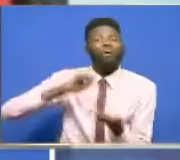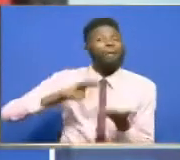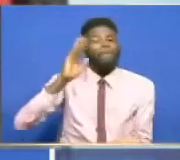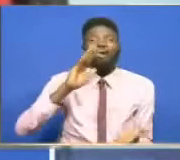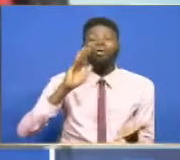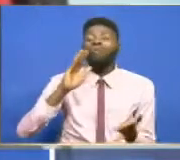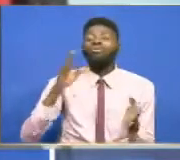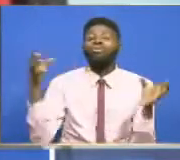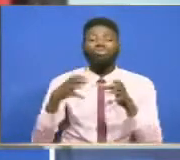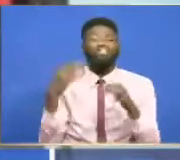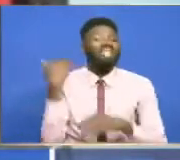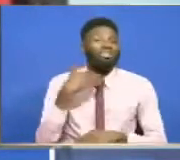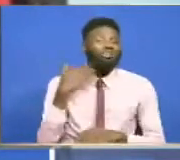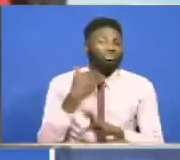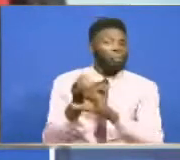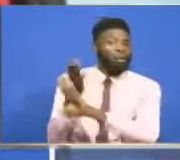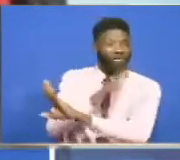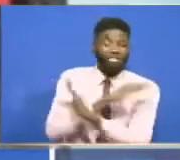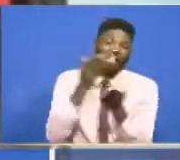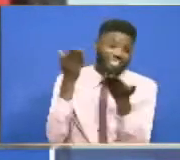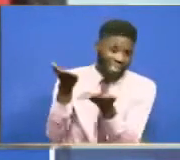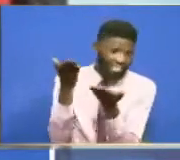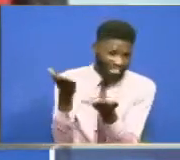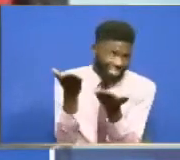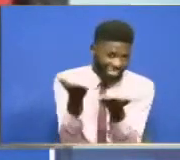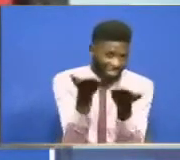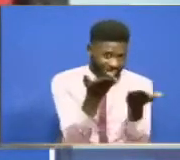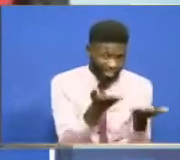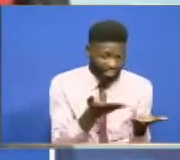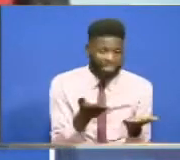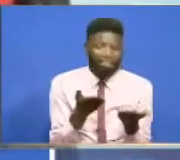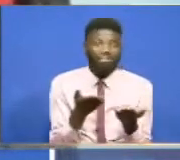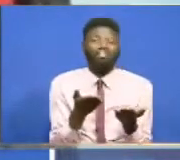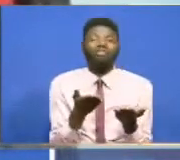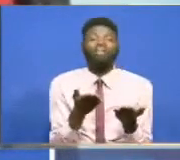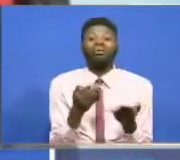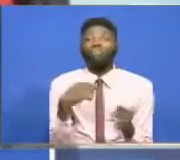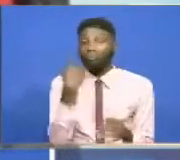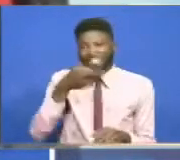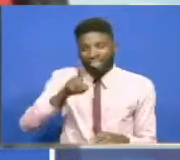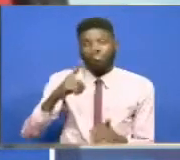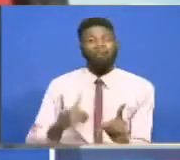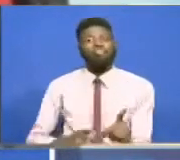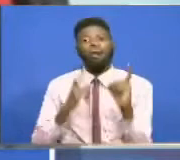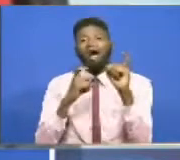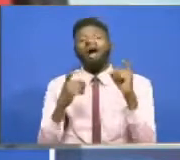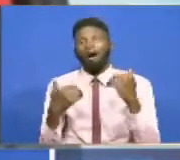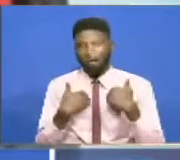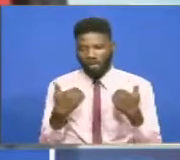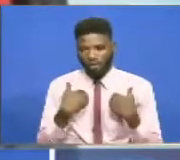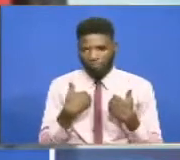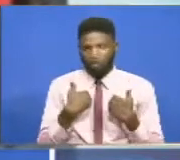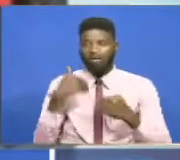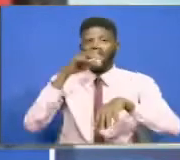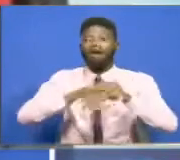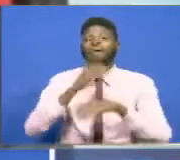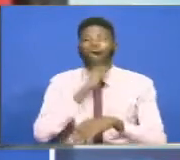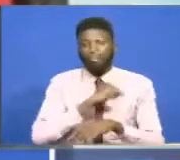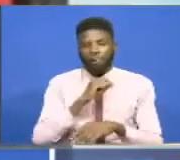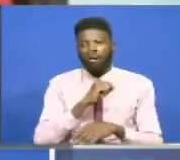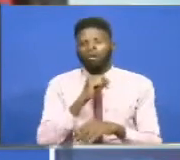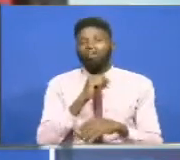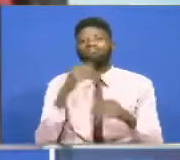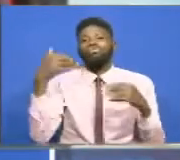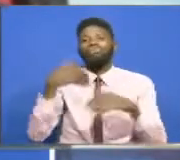there, the bad elements that have got these illegal arms, firearms, most of them